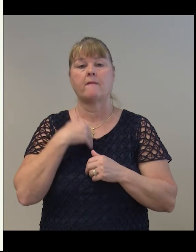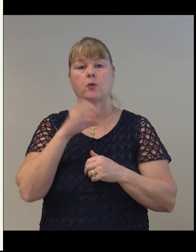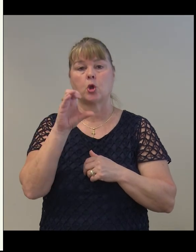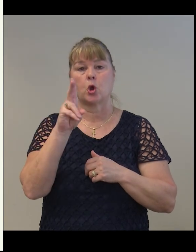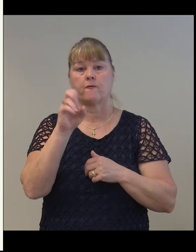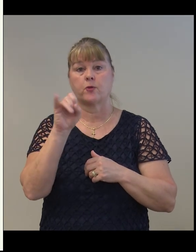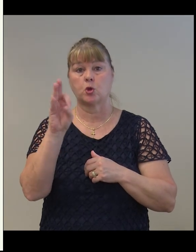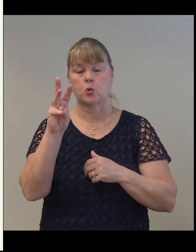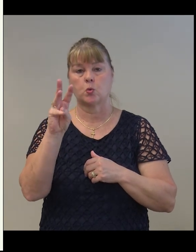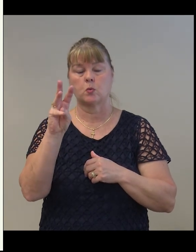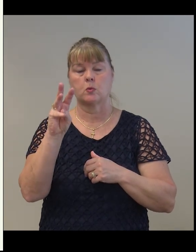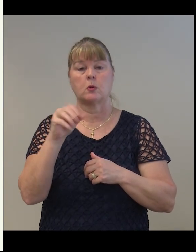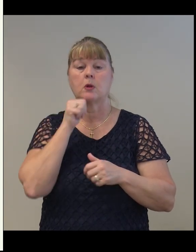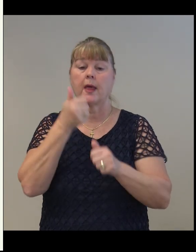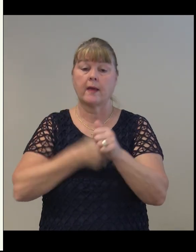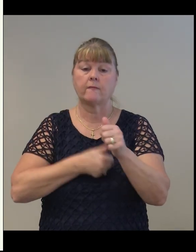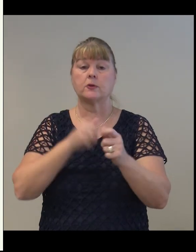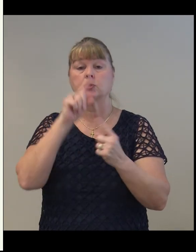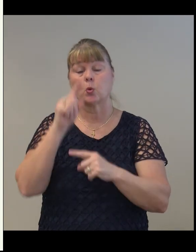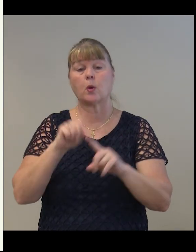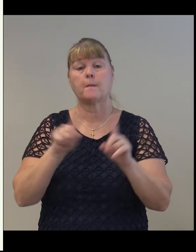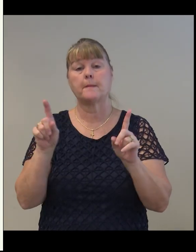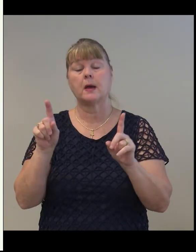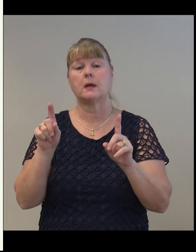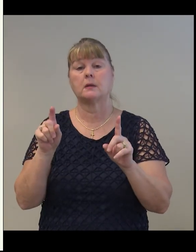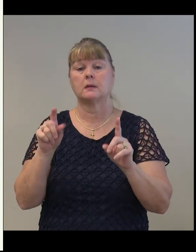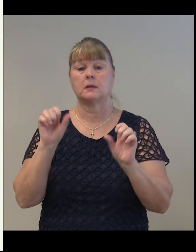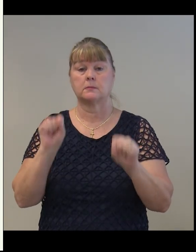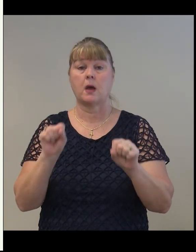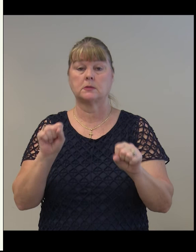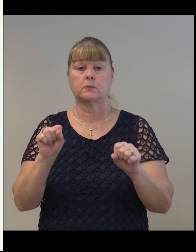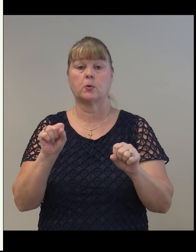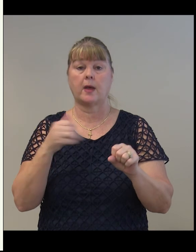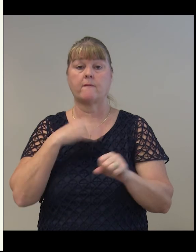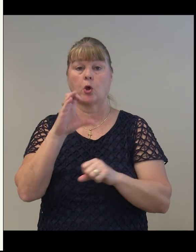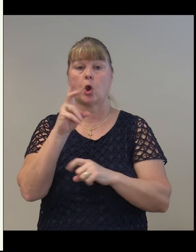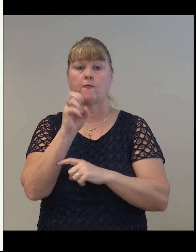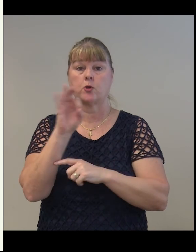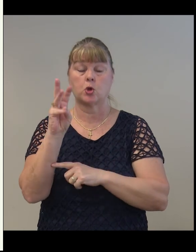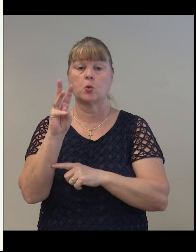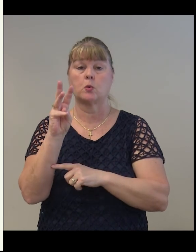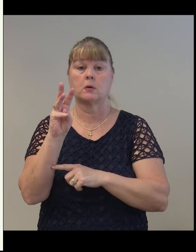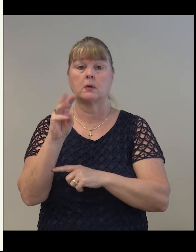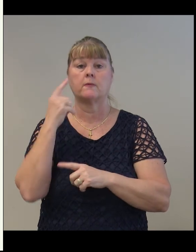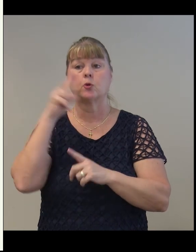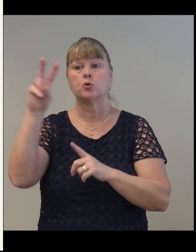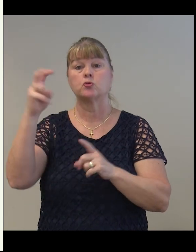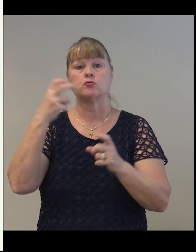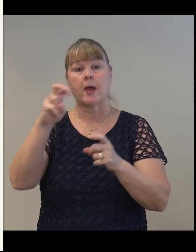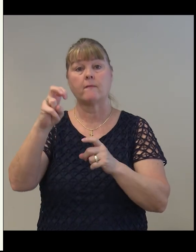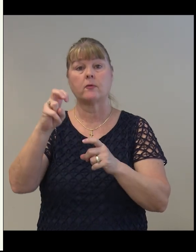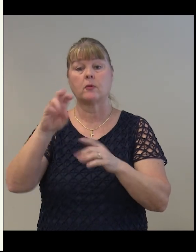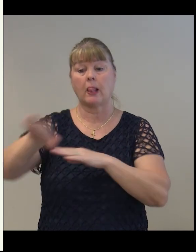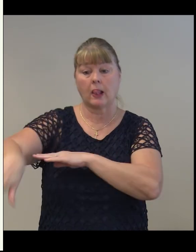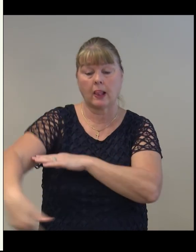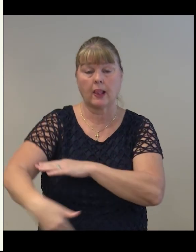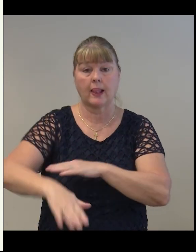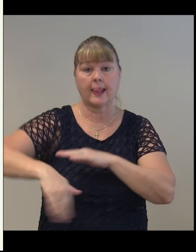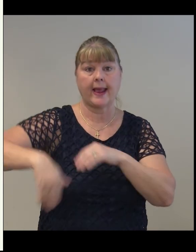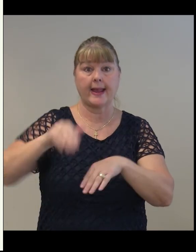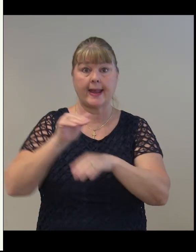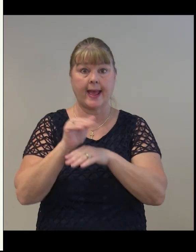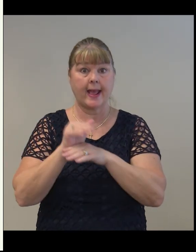be a curfew in place. Not with every storm, but it's extremely possible that a curfew will be in place. So if you're going to be traveling back late at